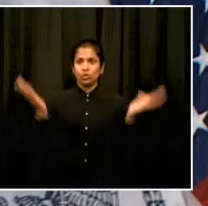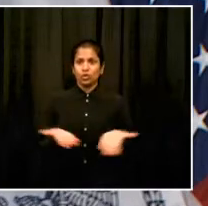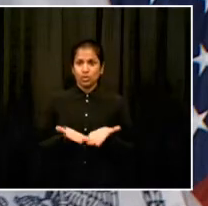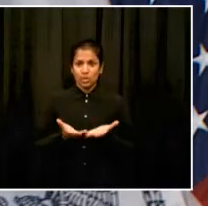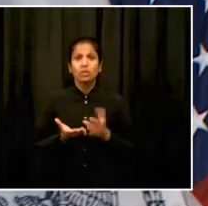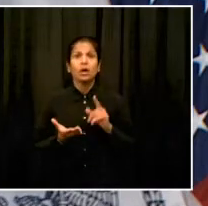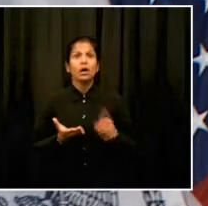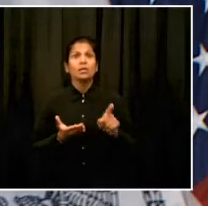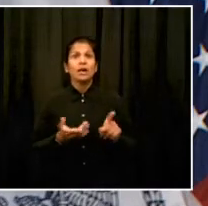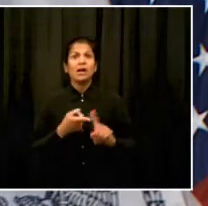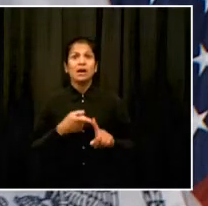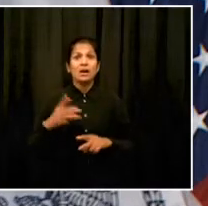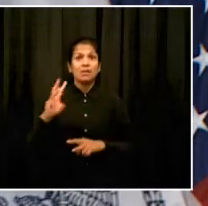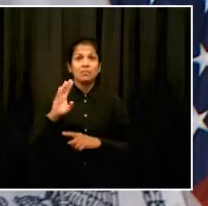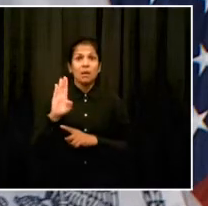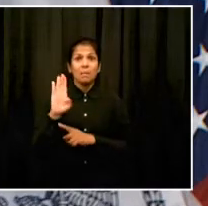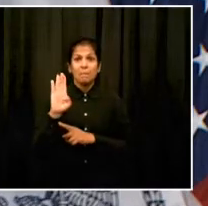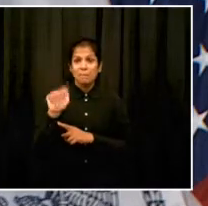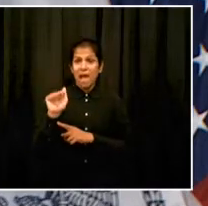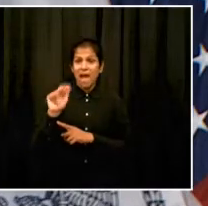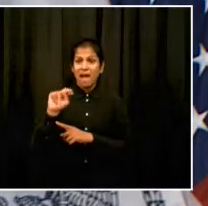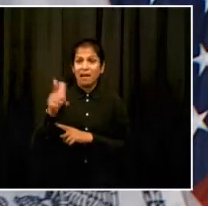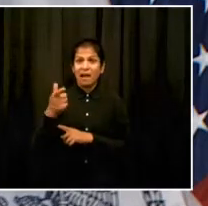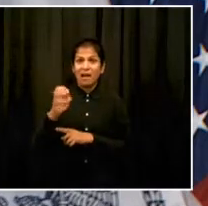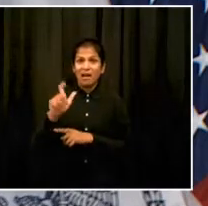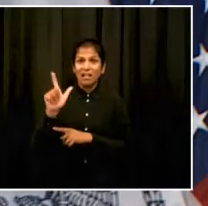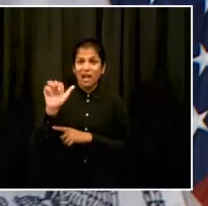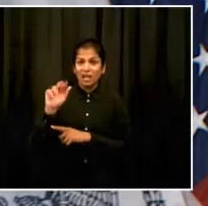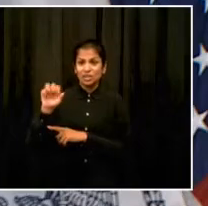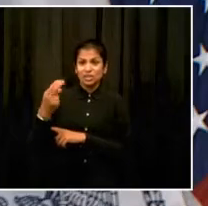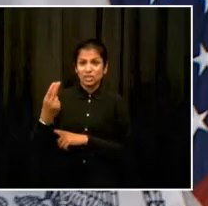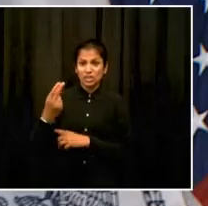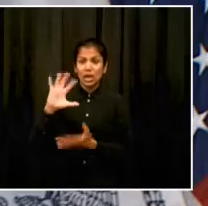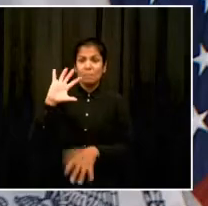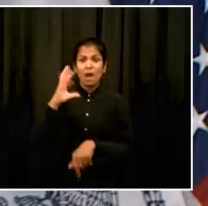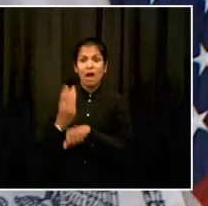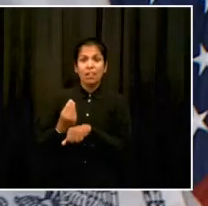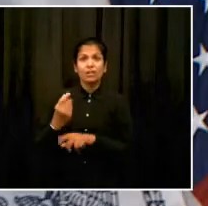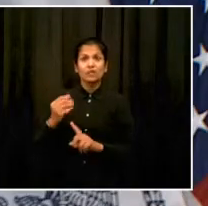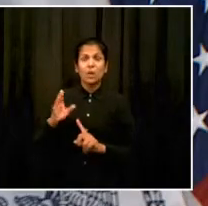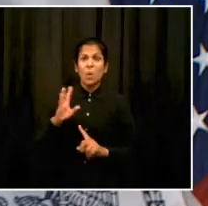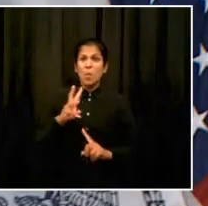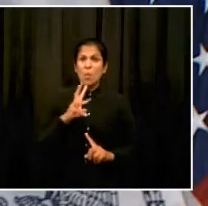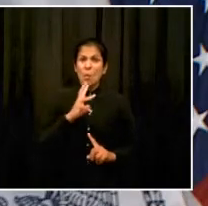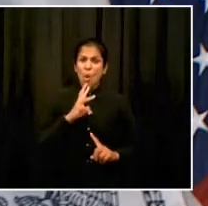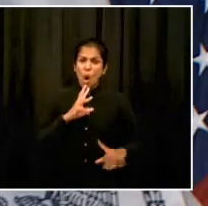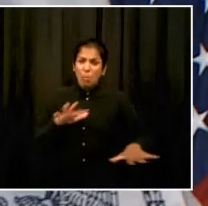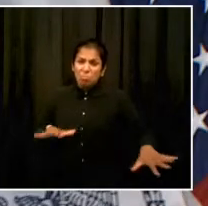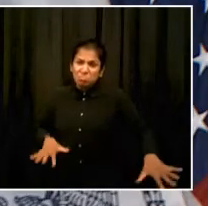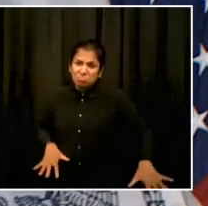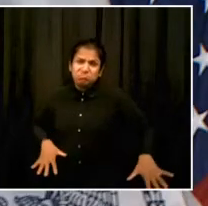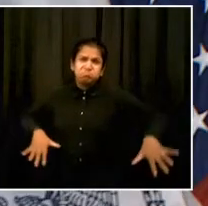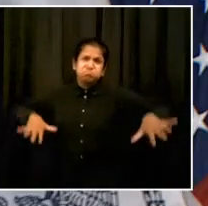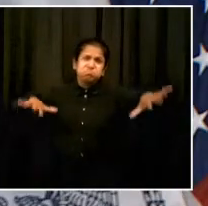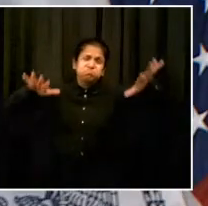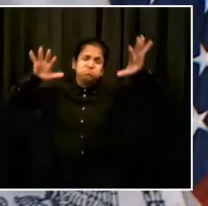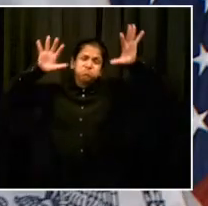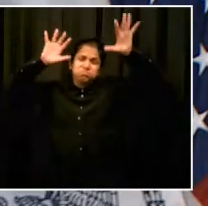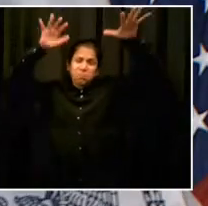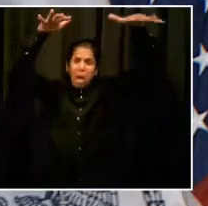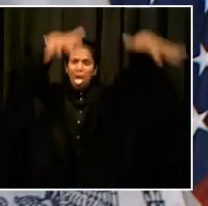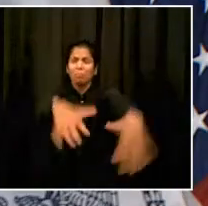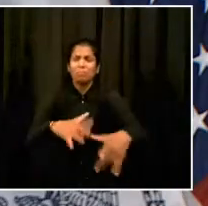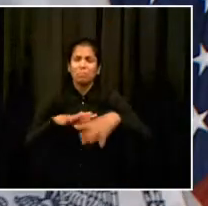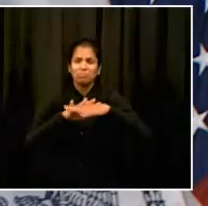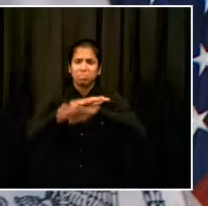in cities all over the world because of global warming. This is not an abstraction, especially for New Yorkers after Sandy.